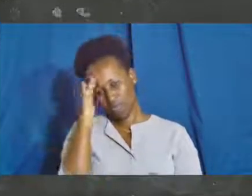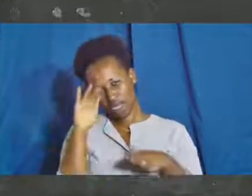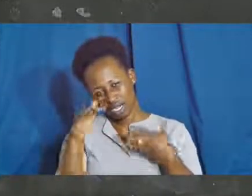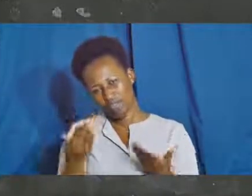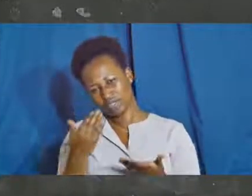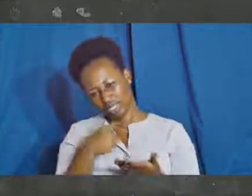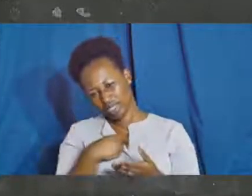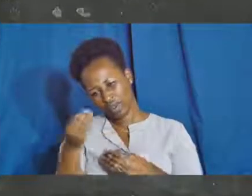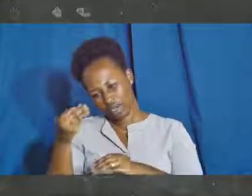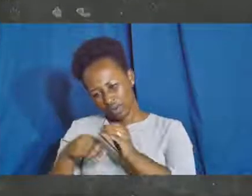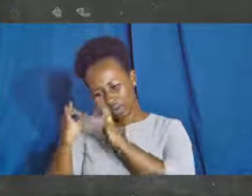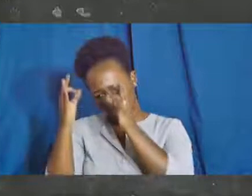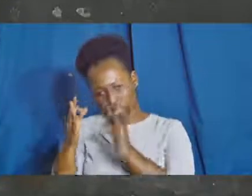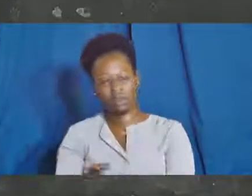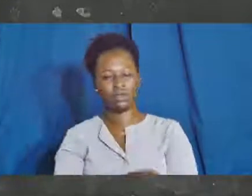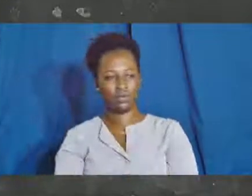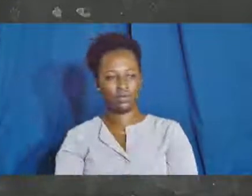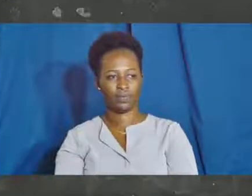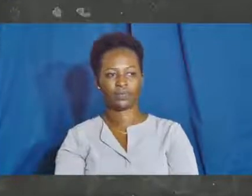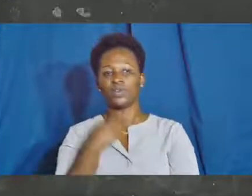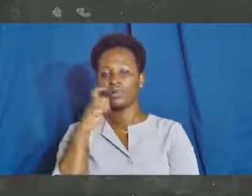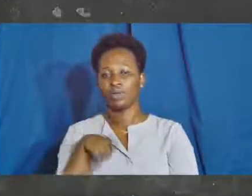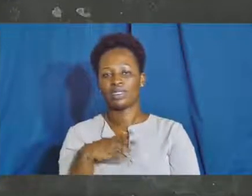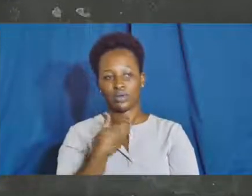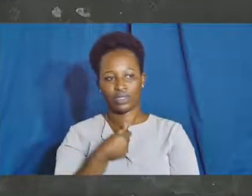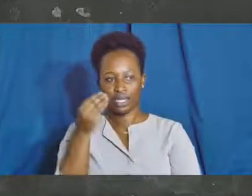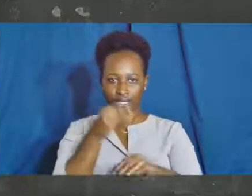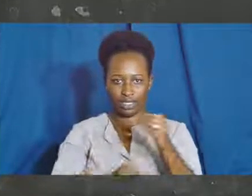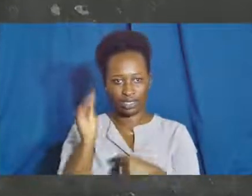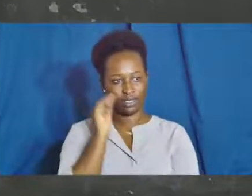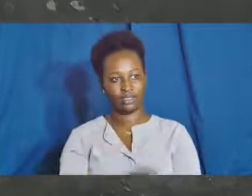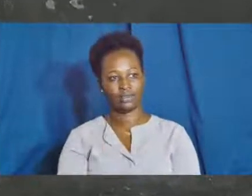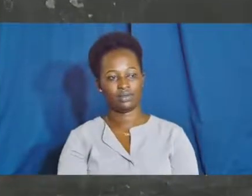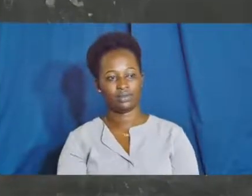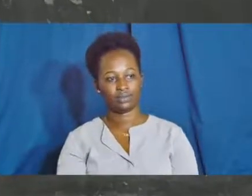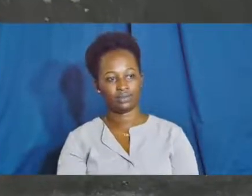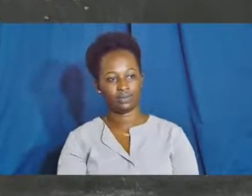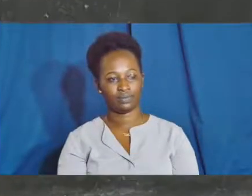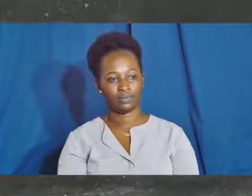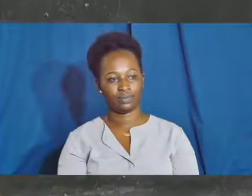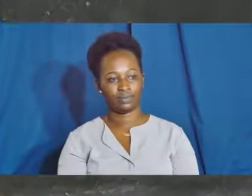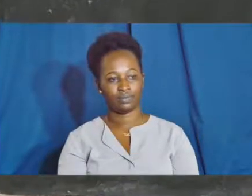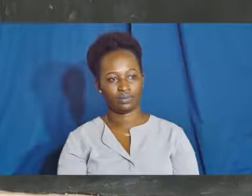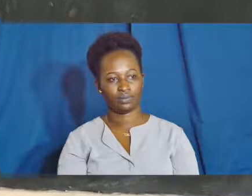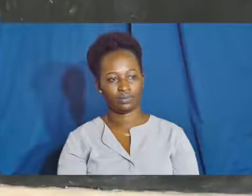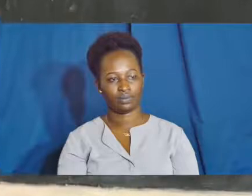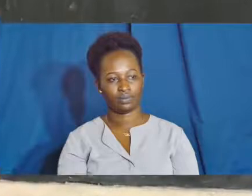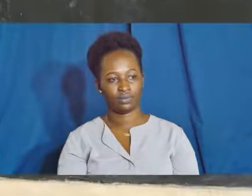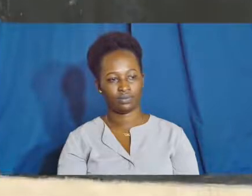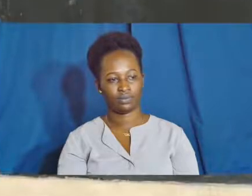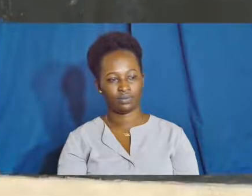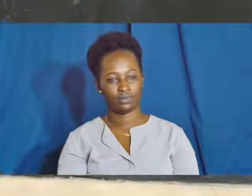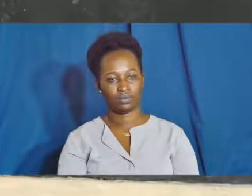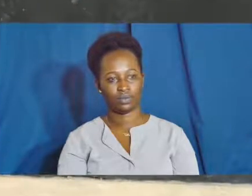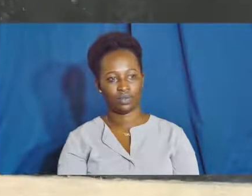that I have sold? So you must have sales. The business has made sales,